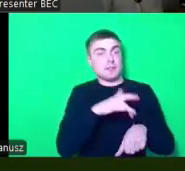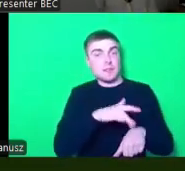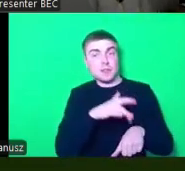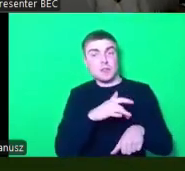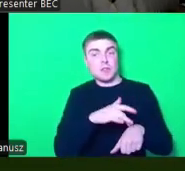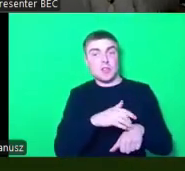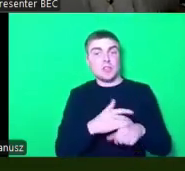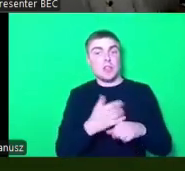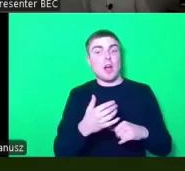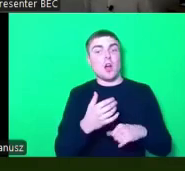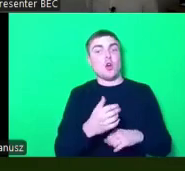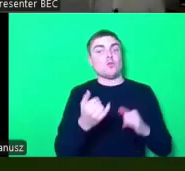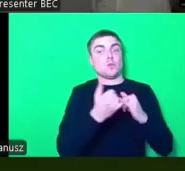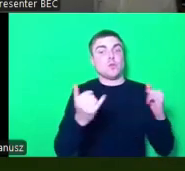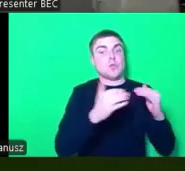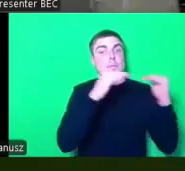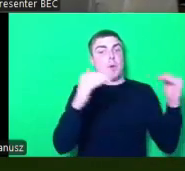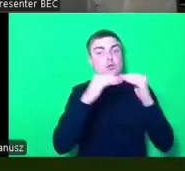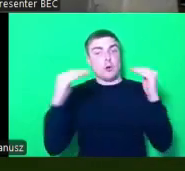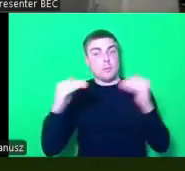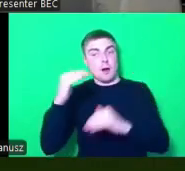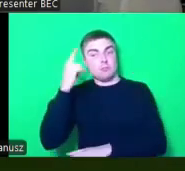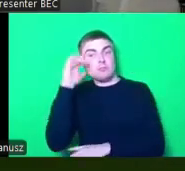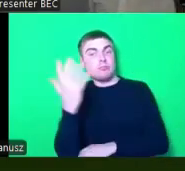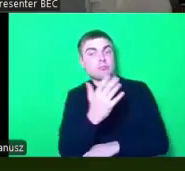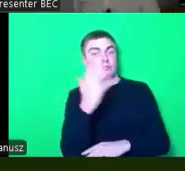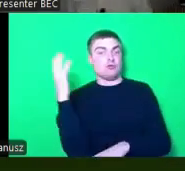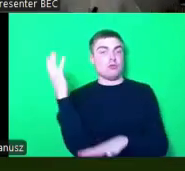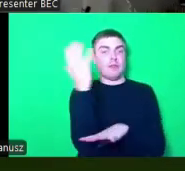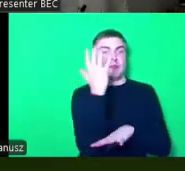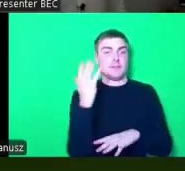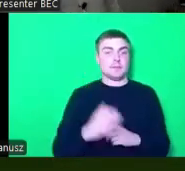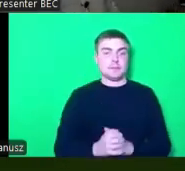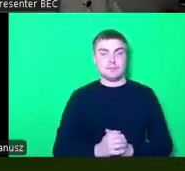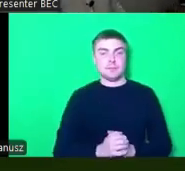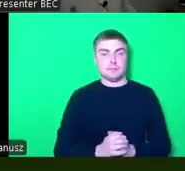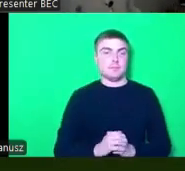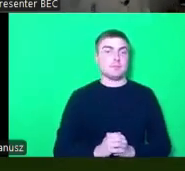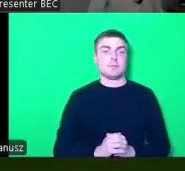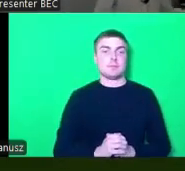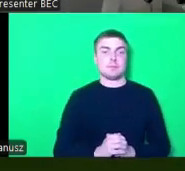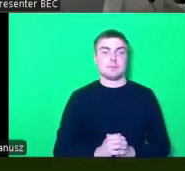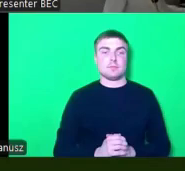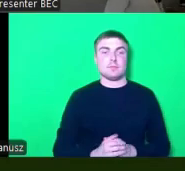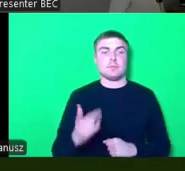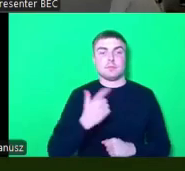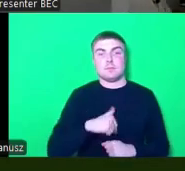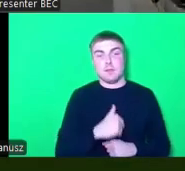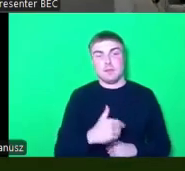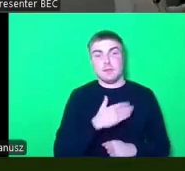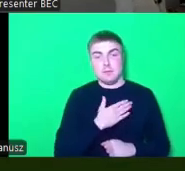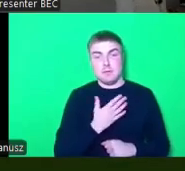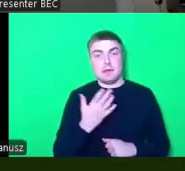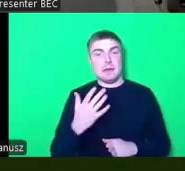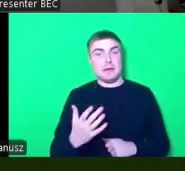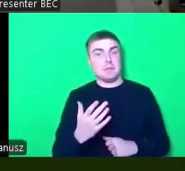their well-being. And here's the setup. We brought people to